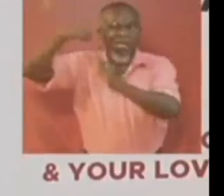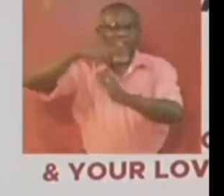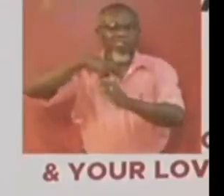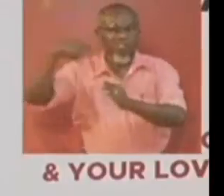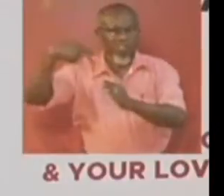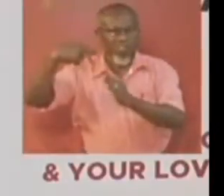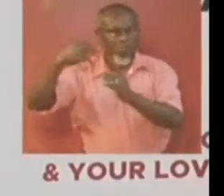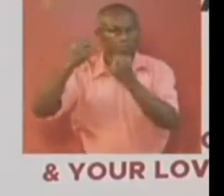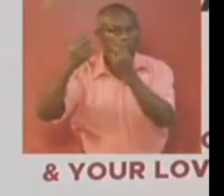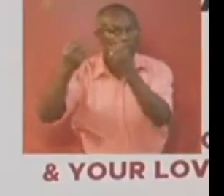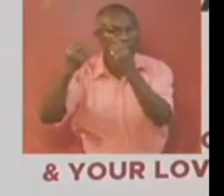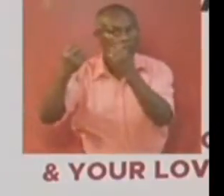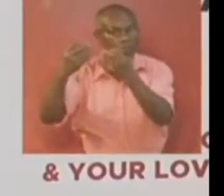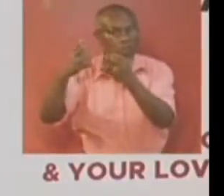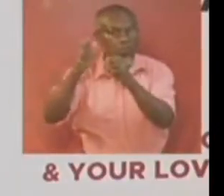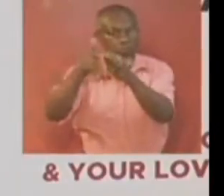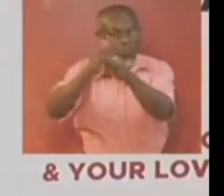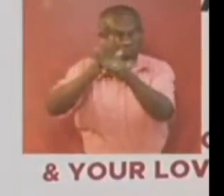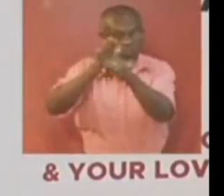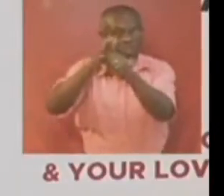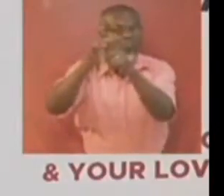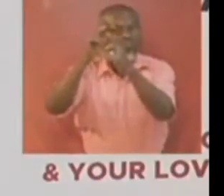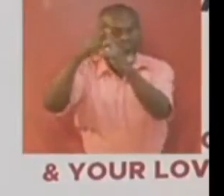of persons test positive.